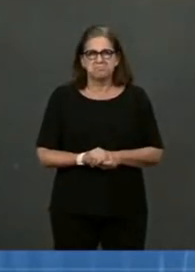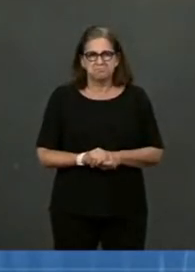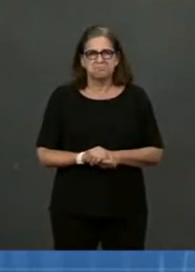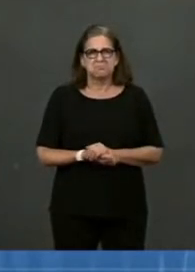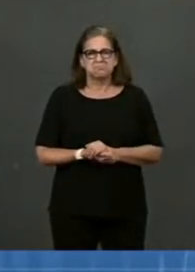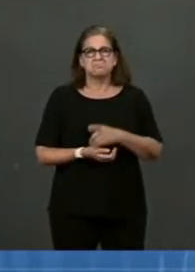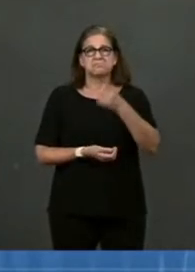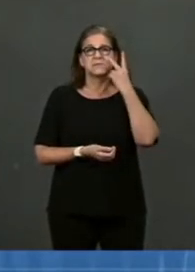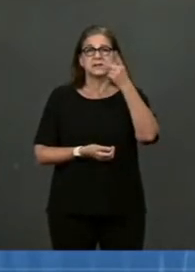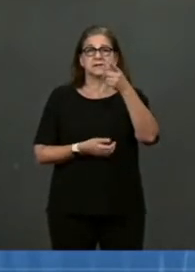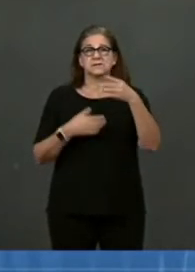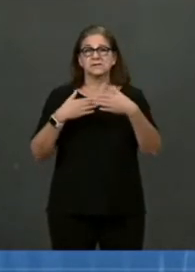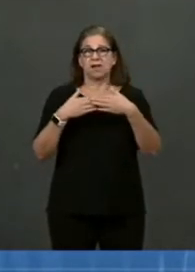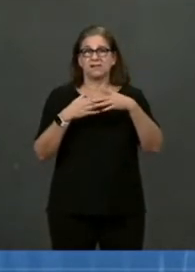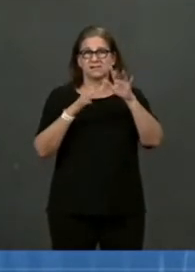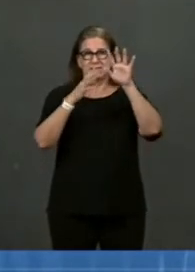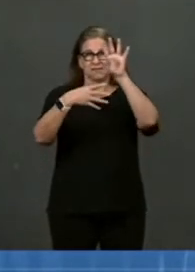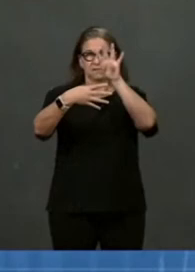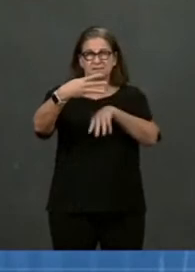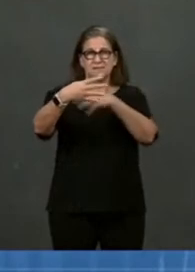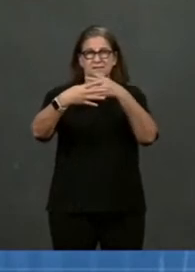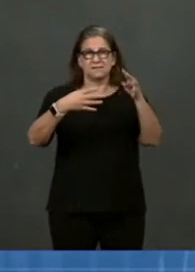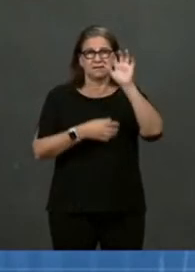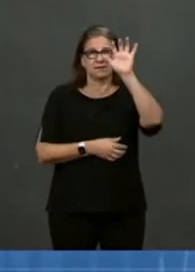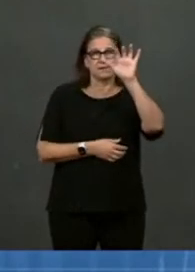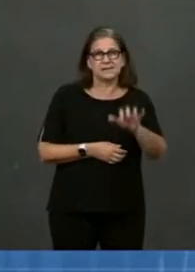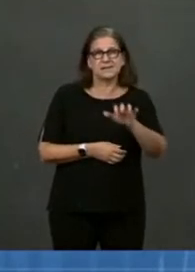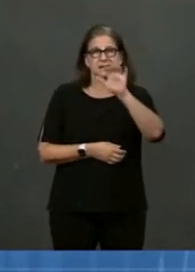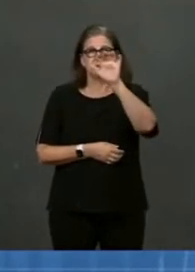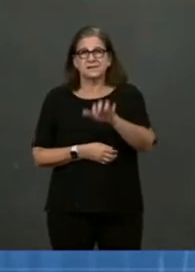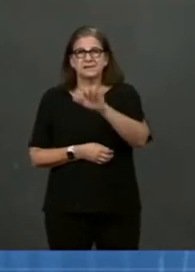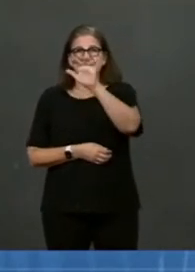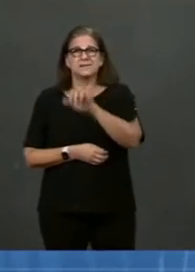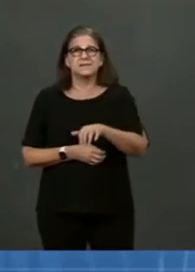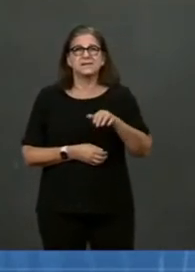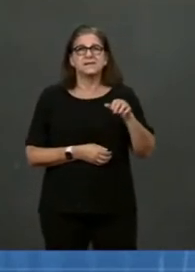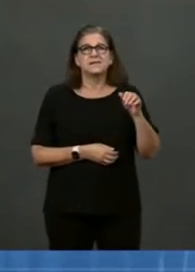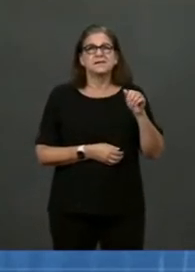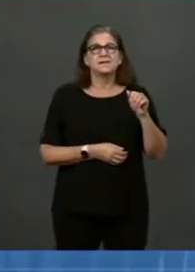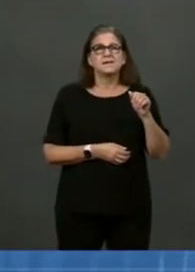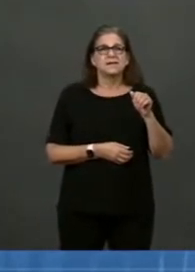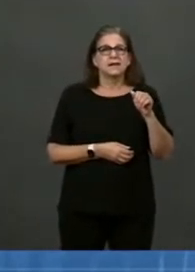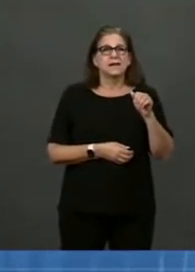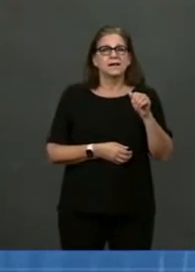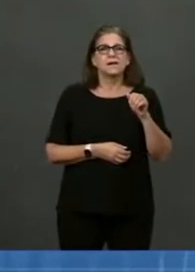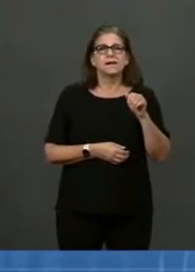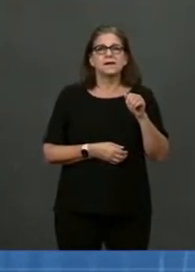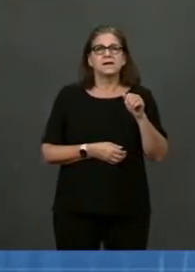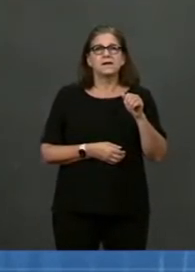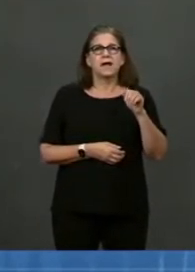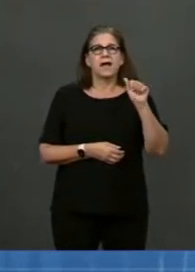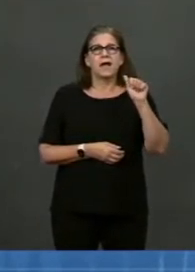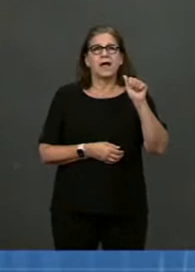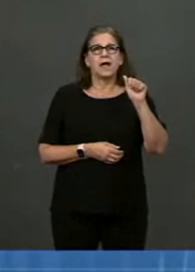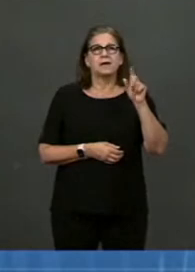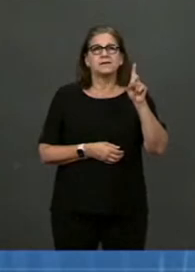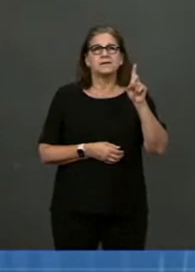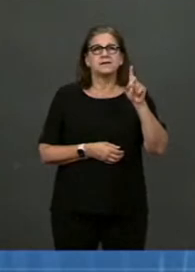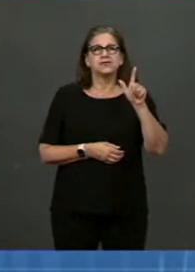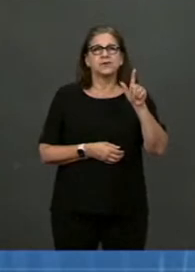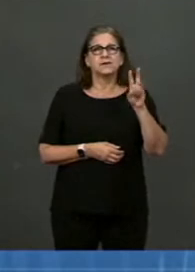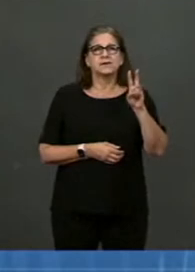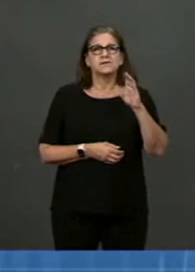of the slide where it says add 26 COVID-2.3, that is the original primary